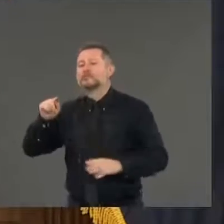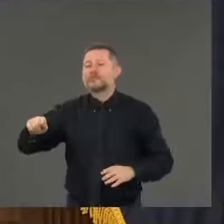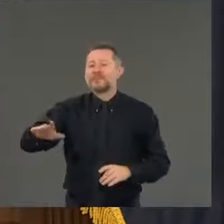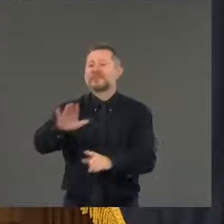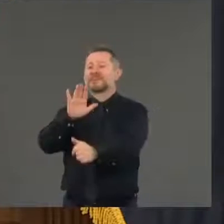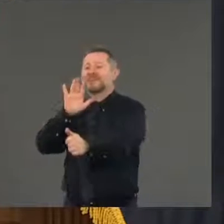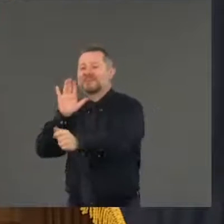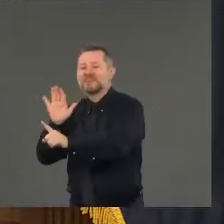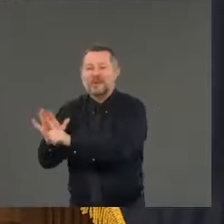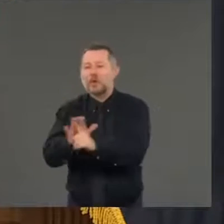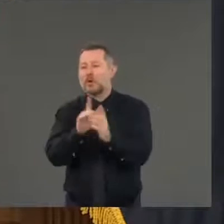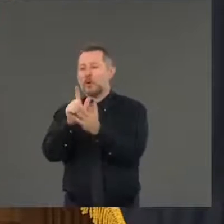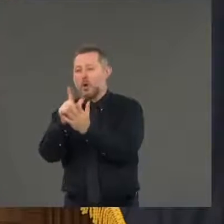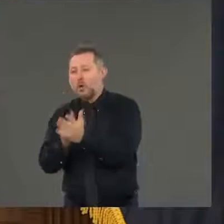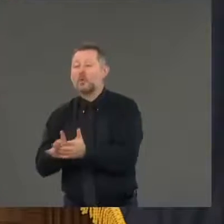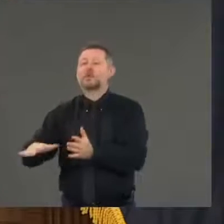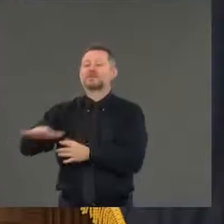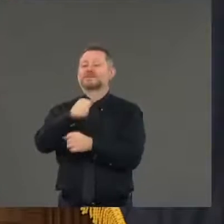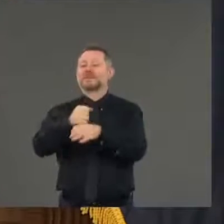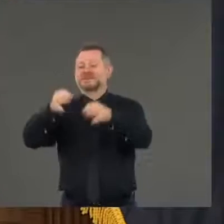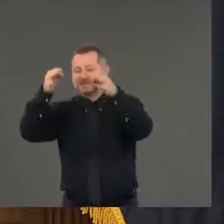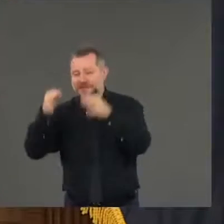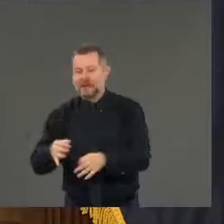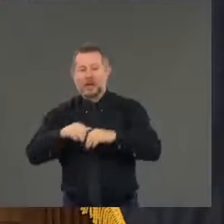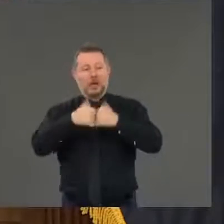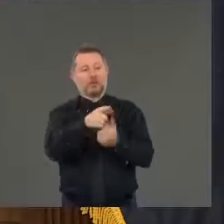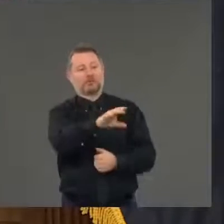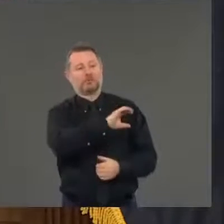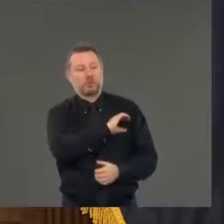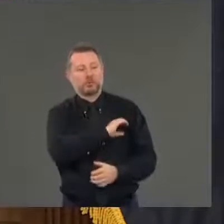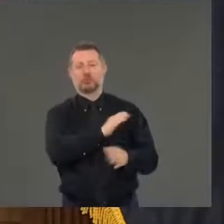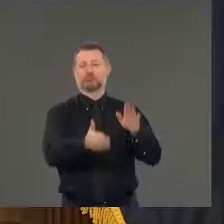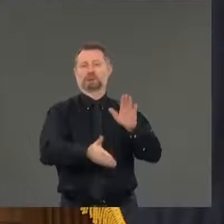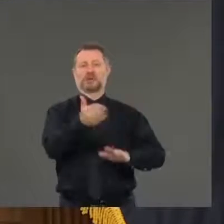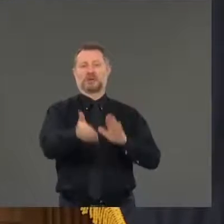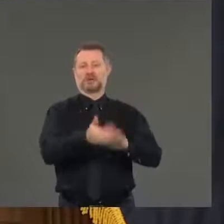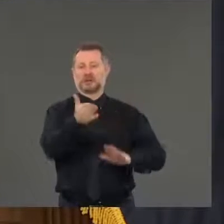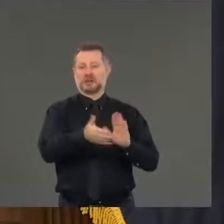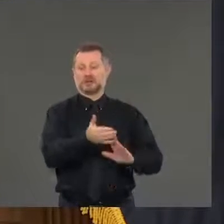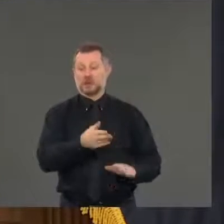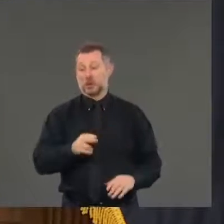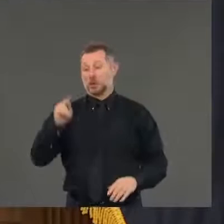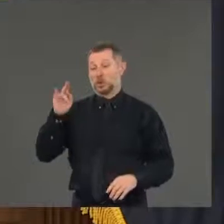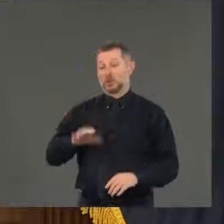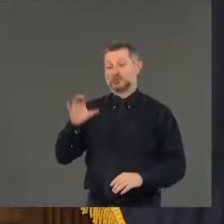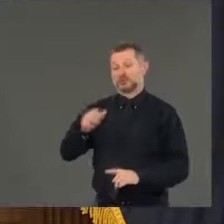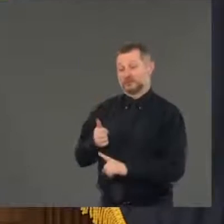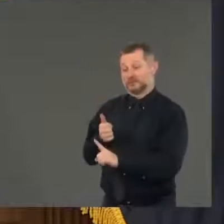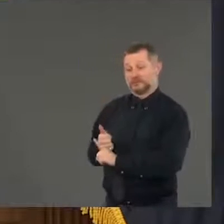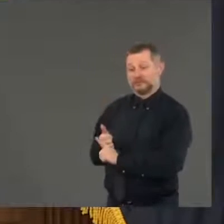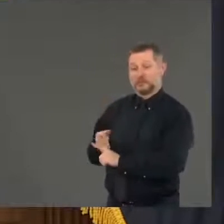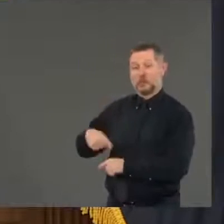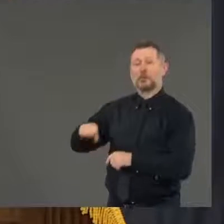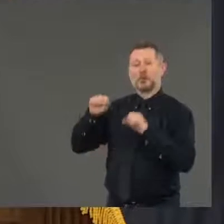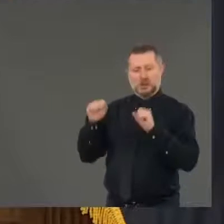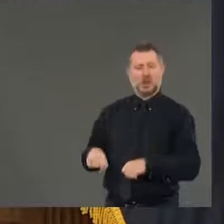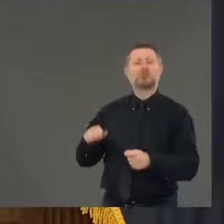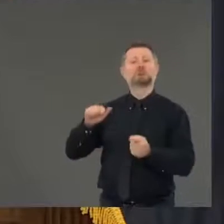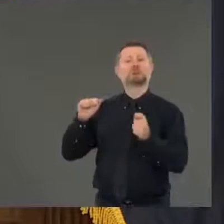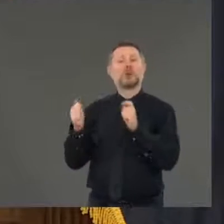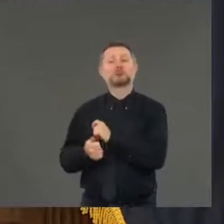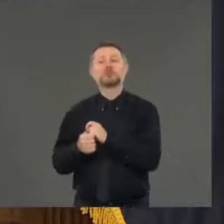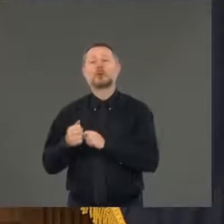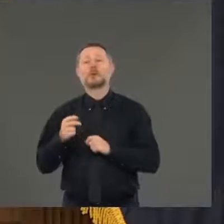that determines their police. New York City can redesign the